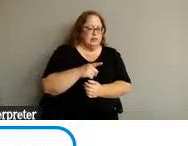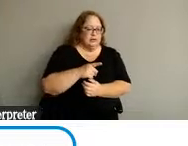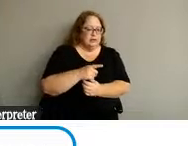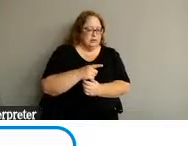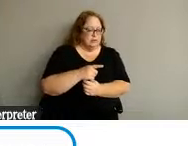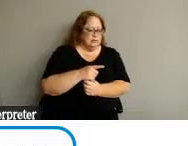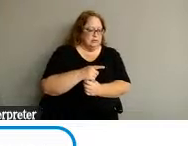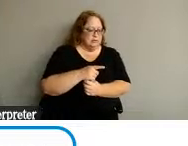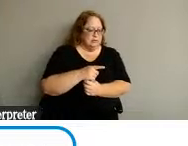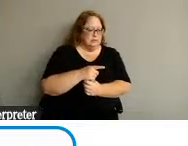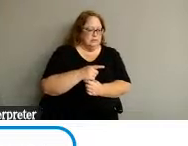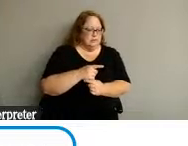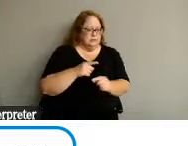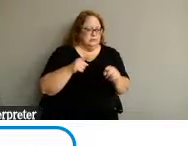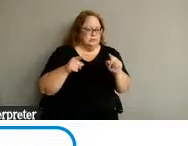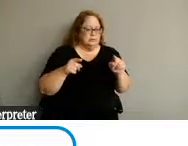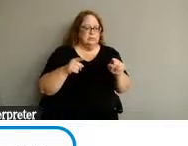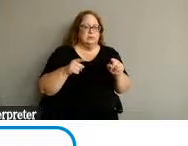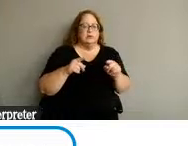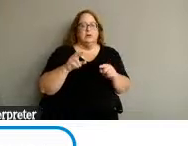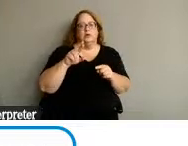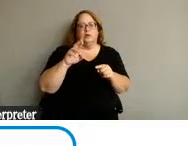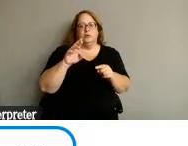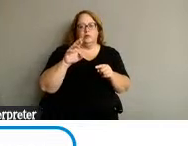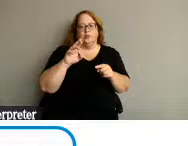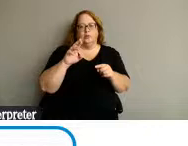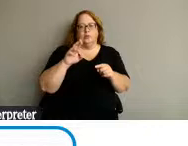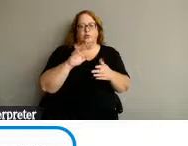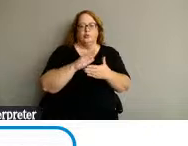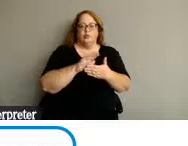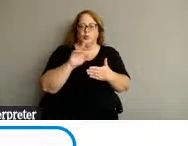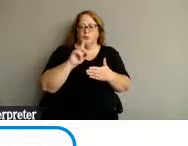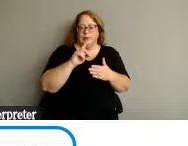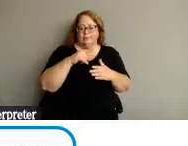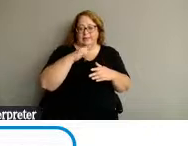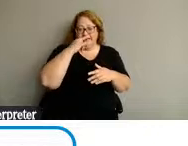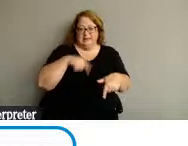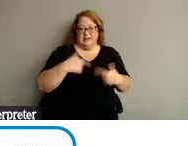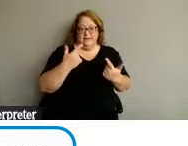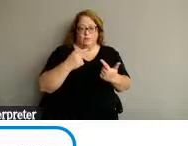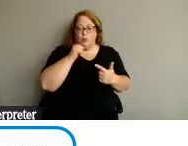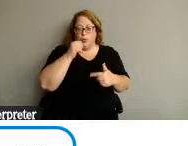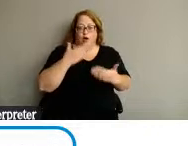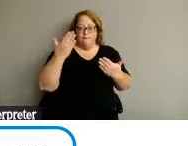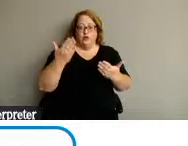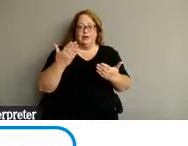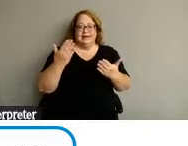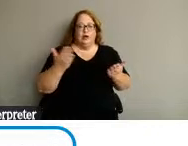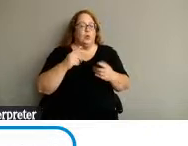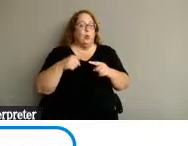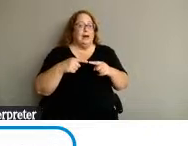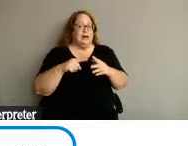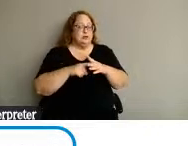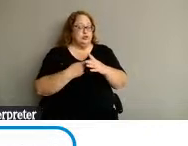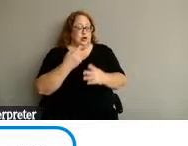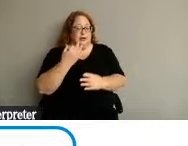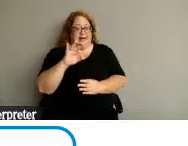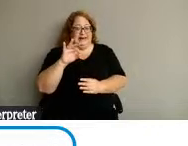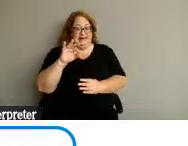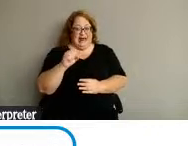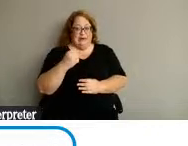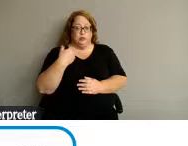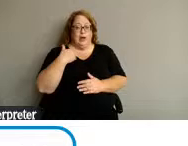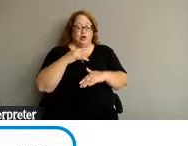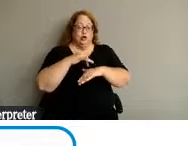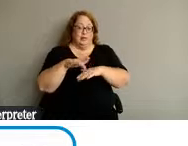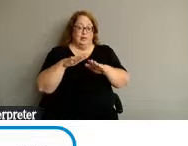facility and separate schools, are ones that we do not offer here. When I started in the nineties, we did have early